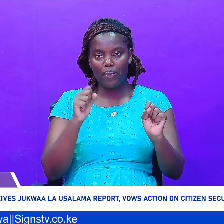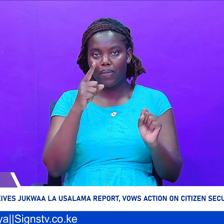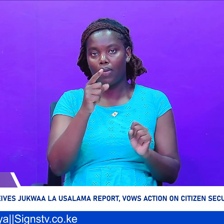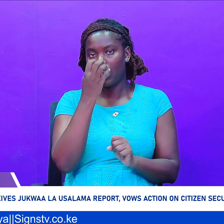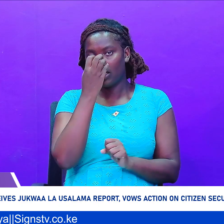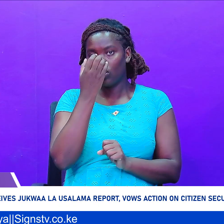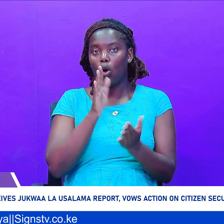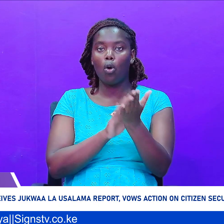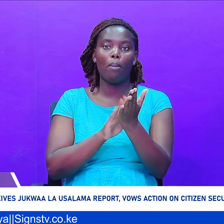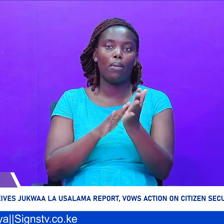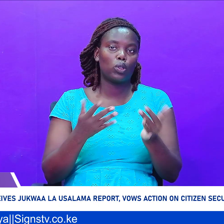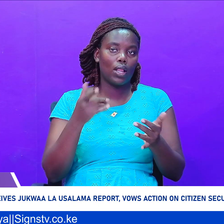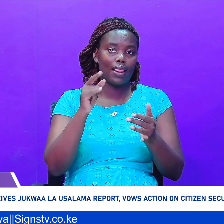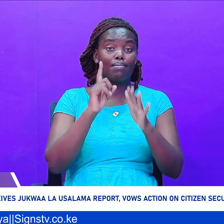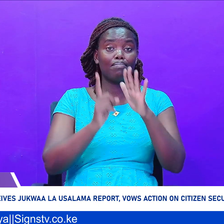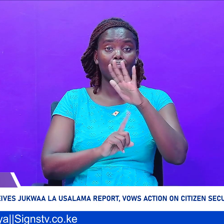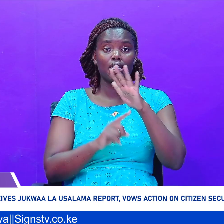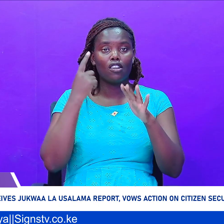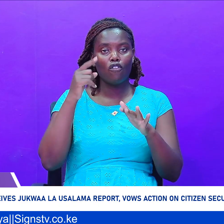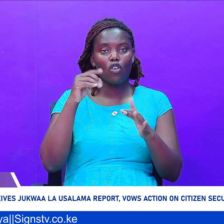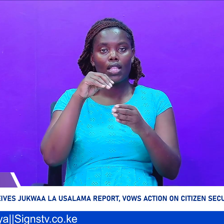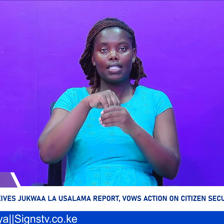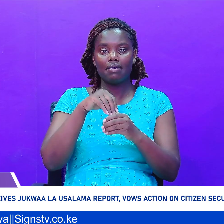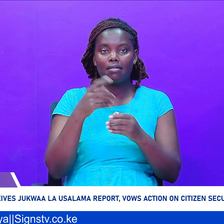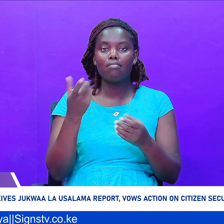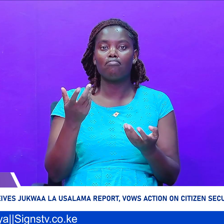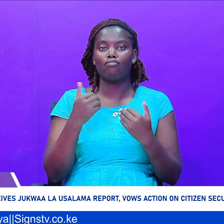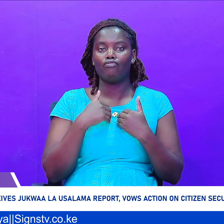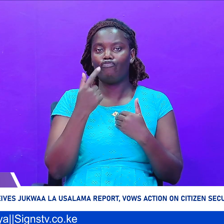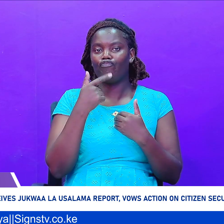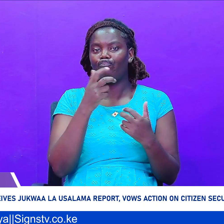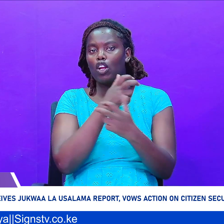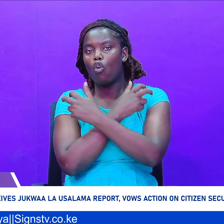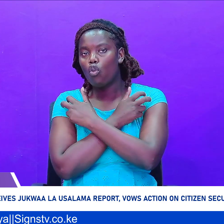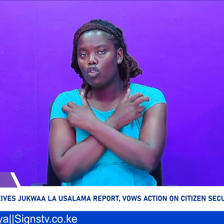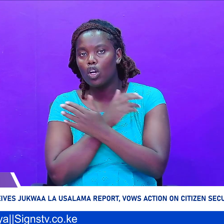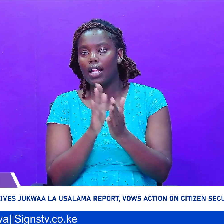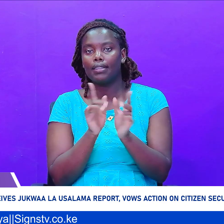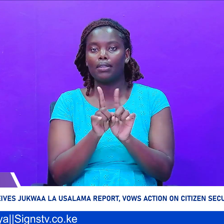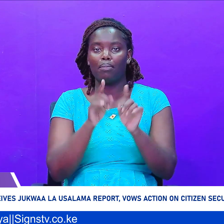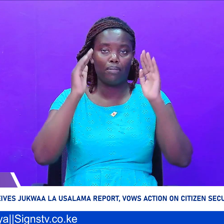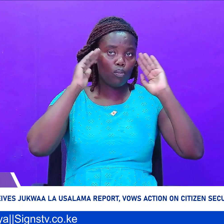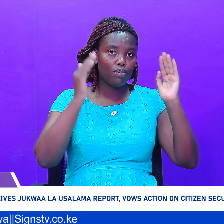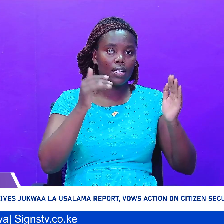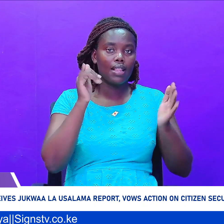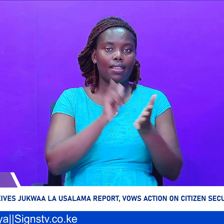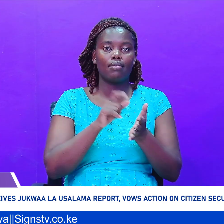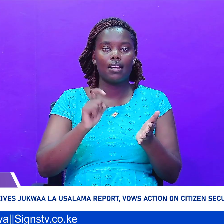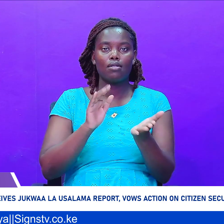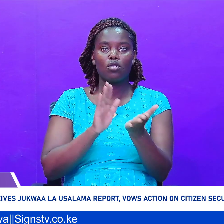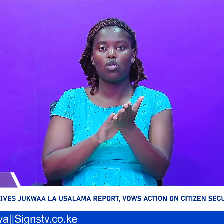While receiving the report, President Ruto commended the Ministry of Interior for steering